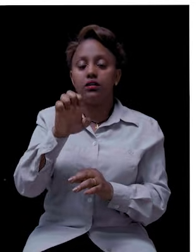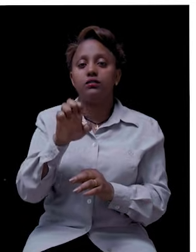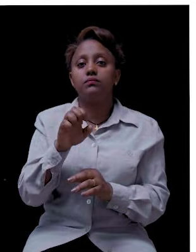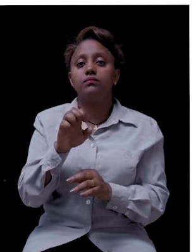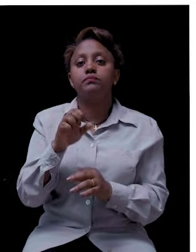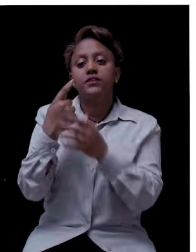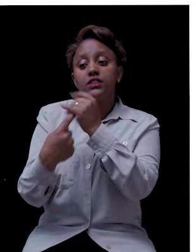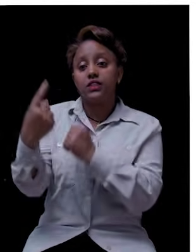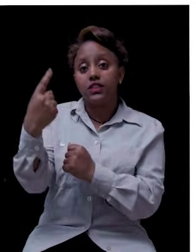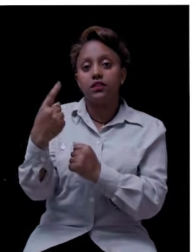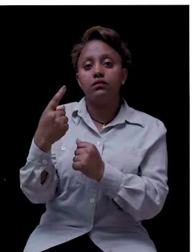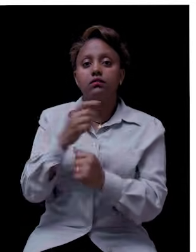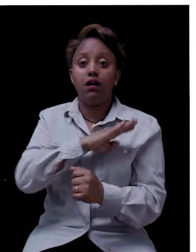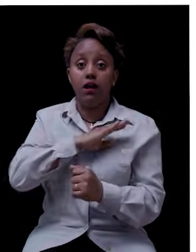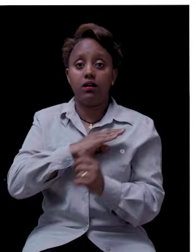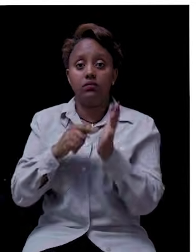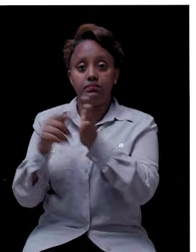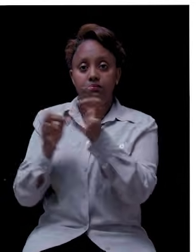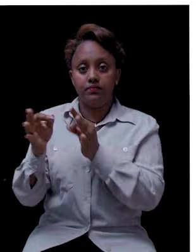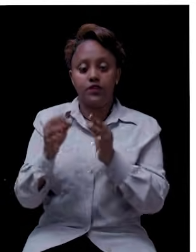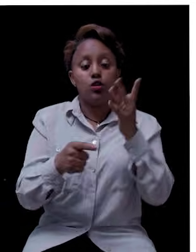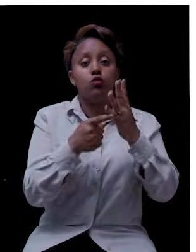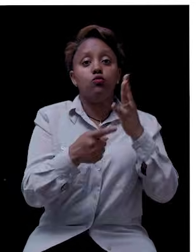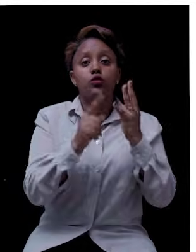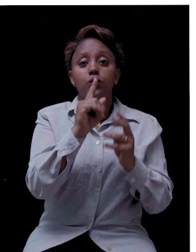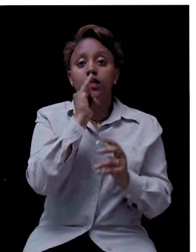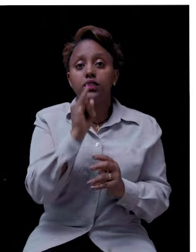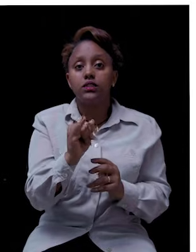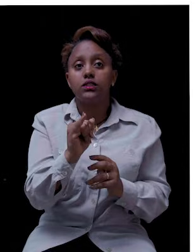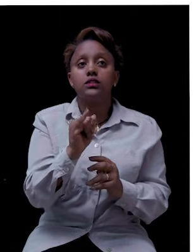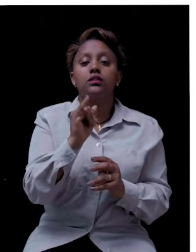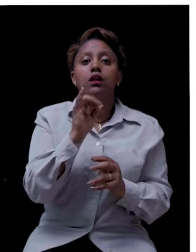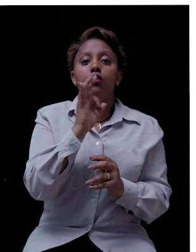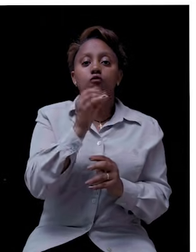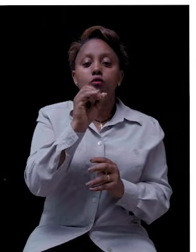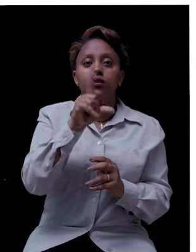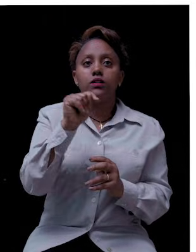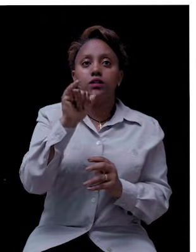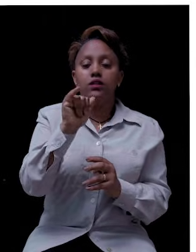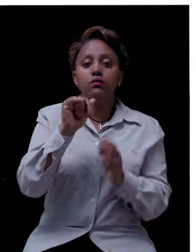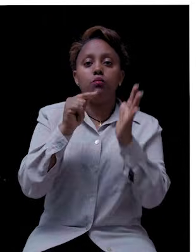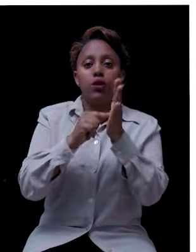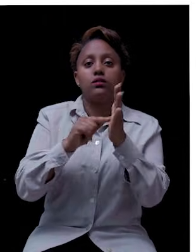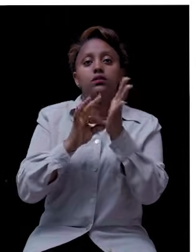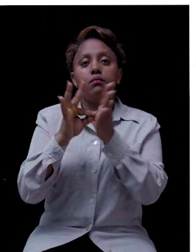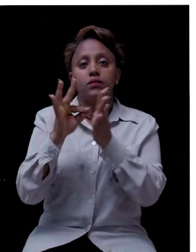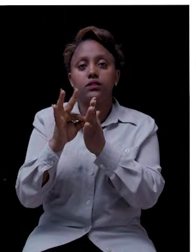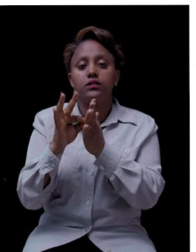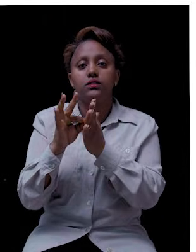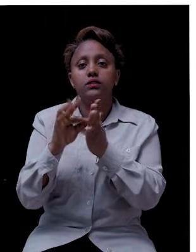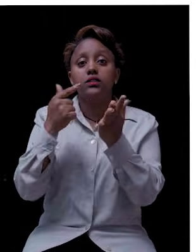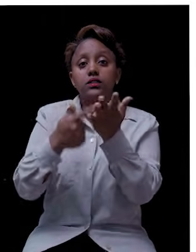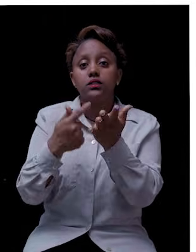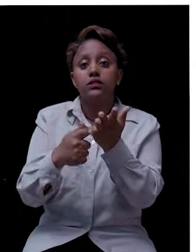floating point numbers, which are defined using float, and this float is used to store real numbers. The